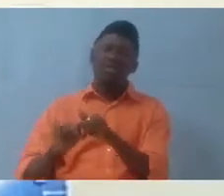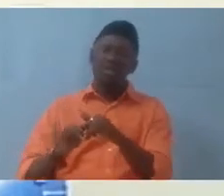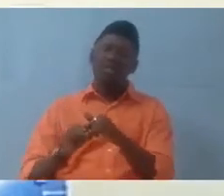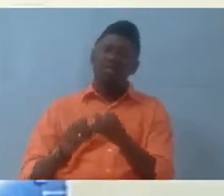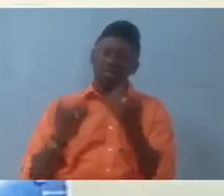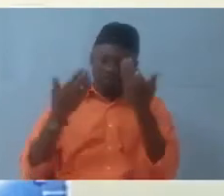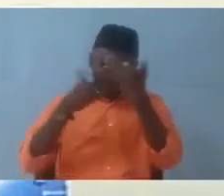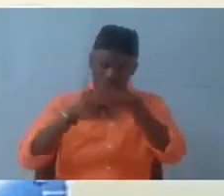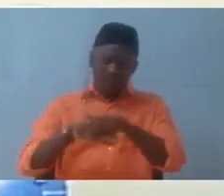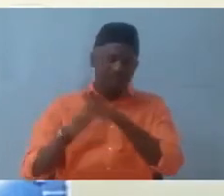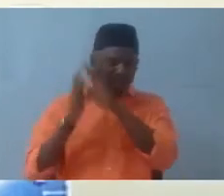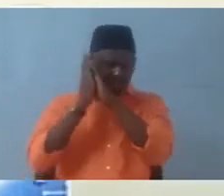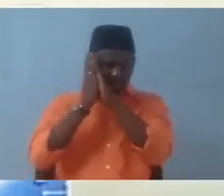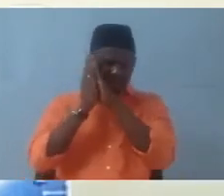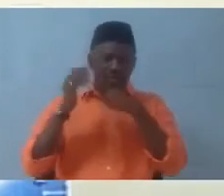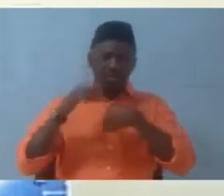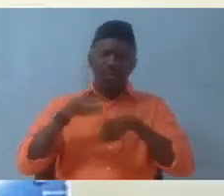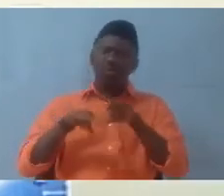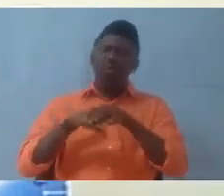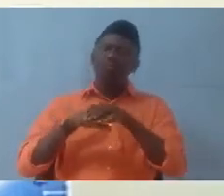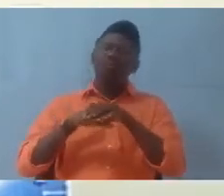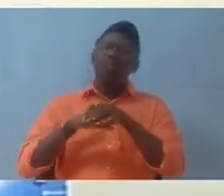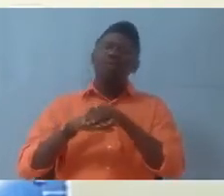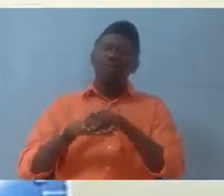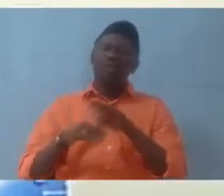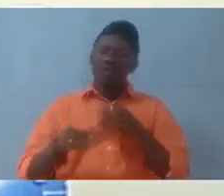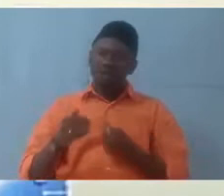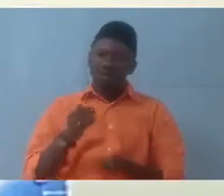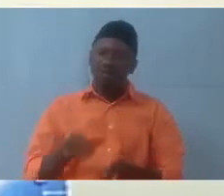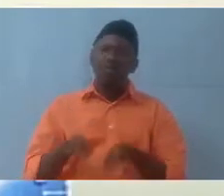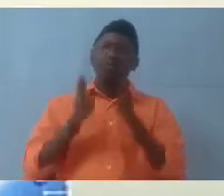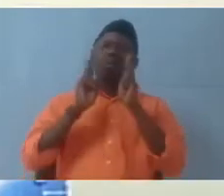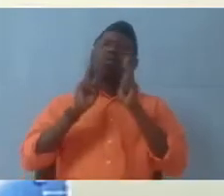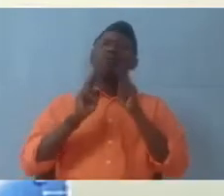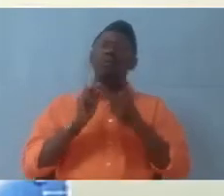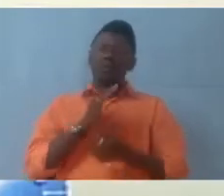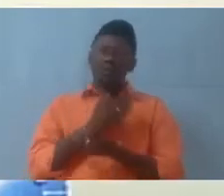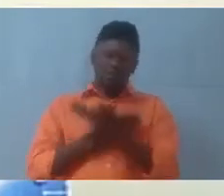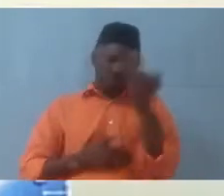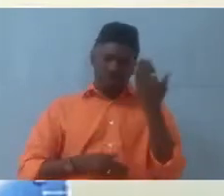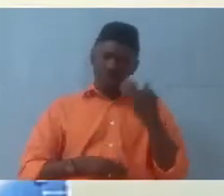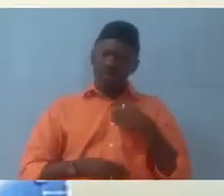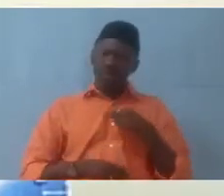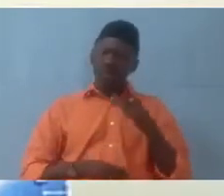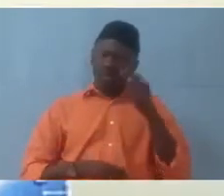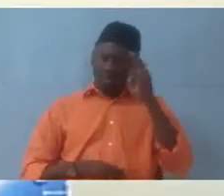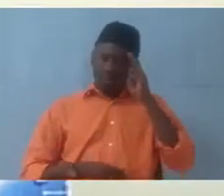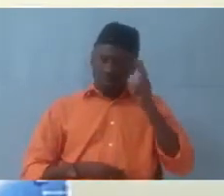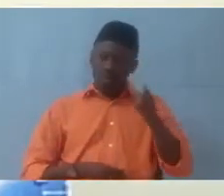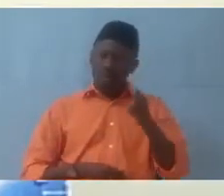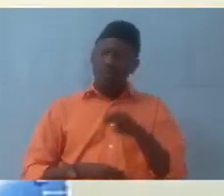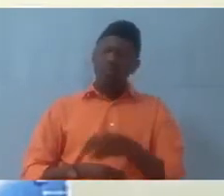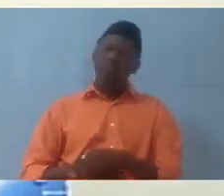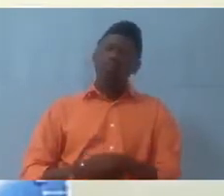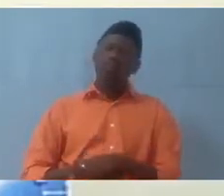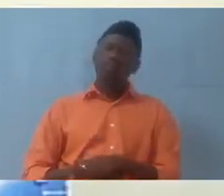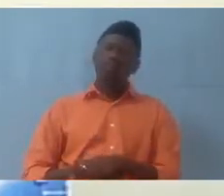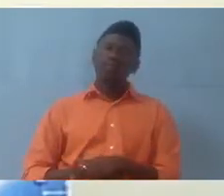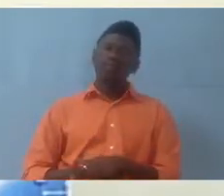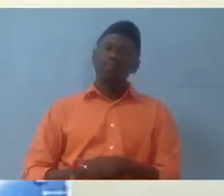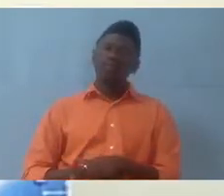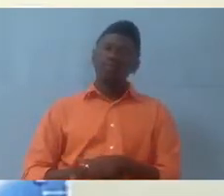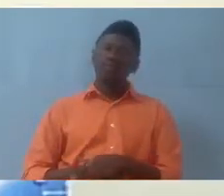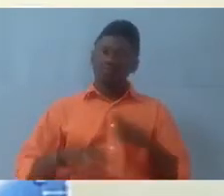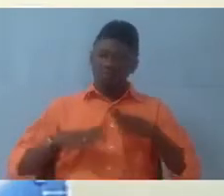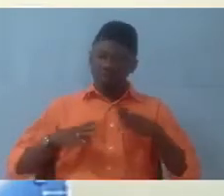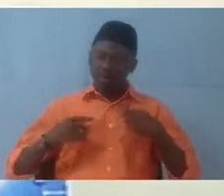then woke up in the morning. Ma fanan fa nak ci suba gi ma xey. I rushed to my the house. Ma daw dem ci kër ga. Dress up